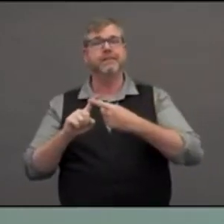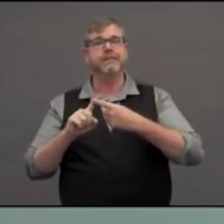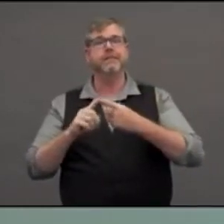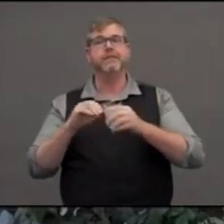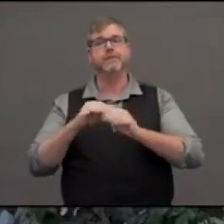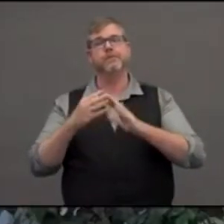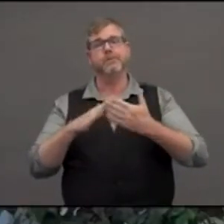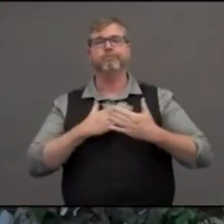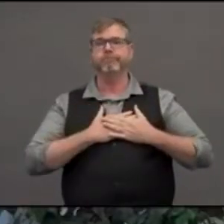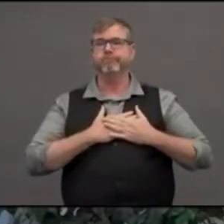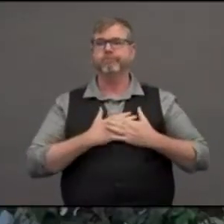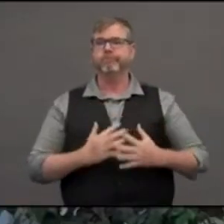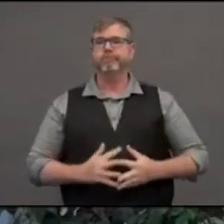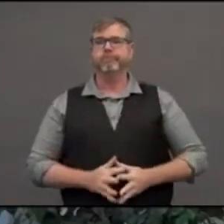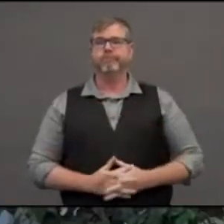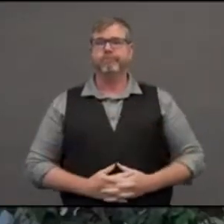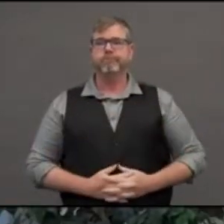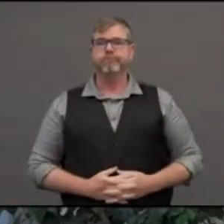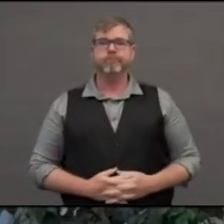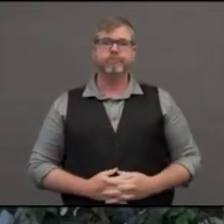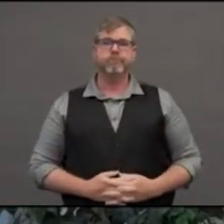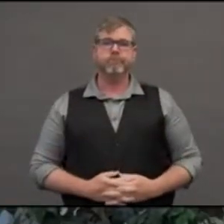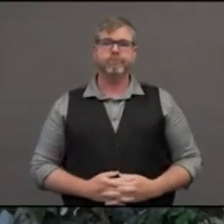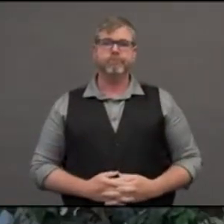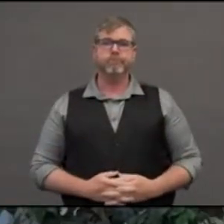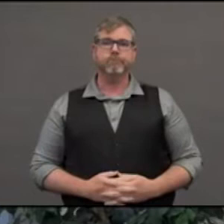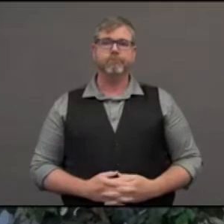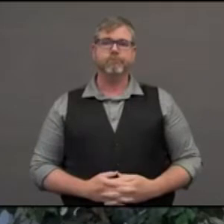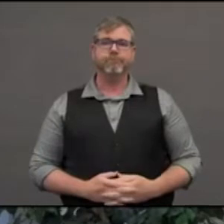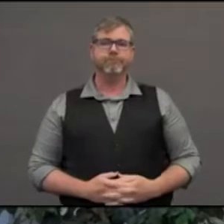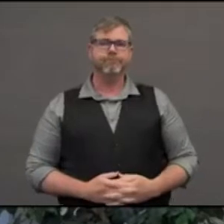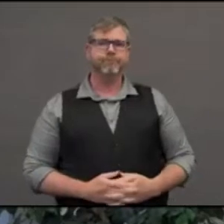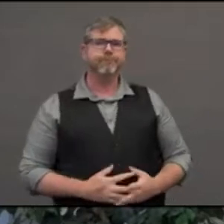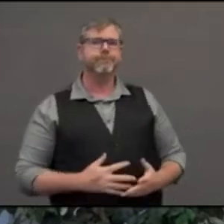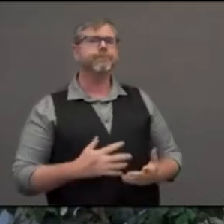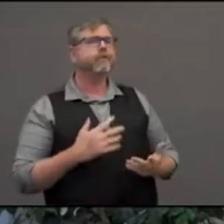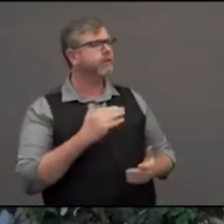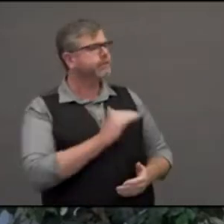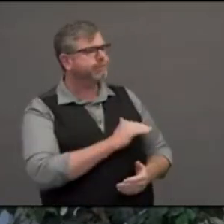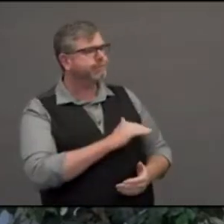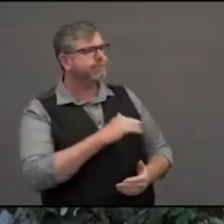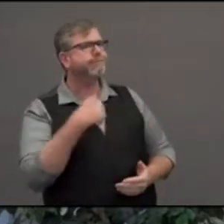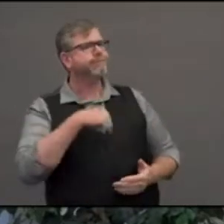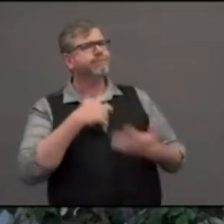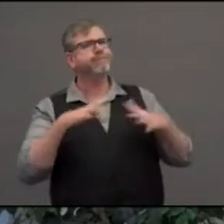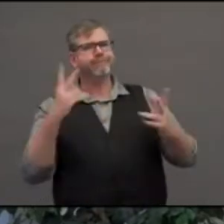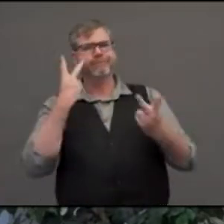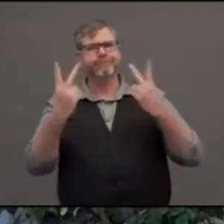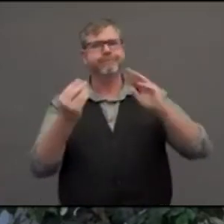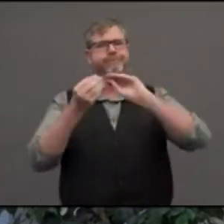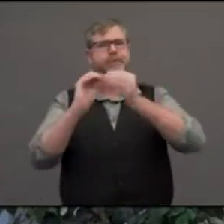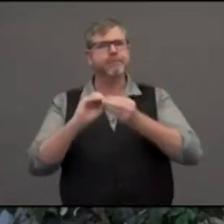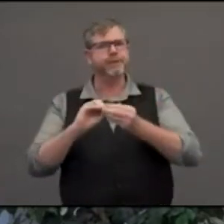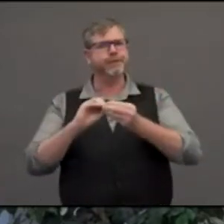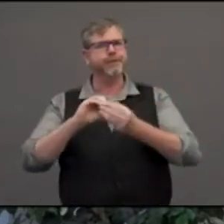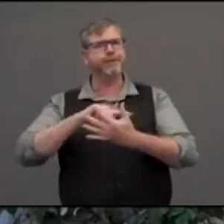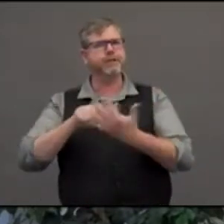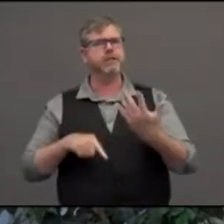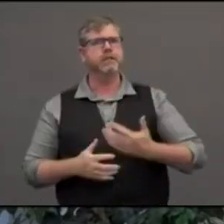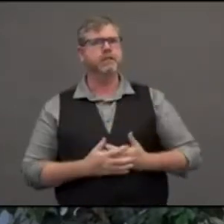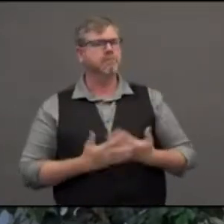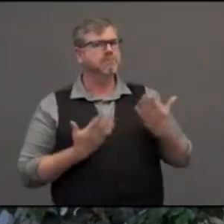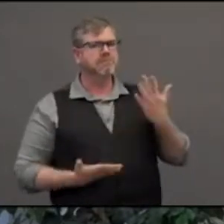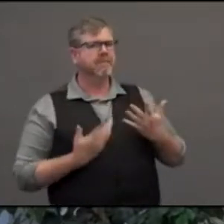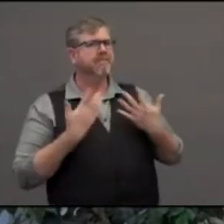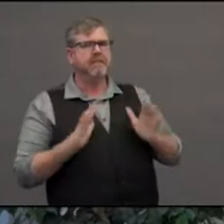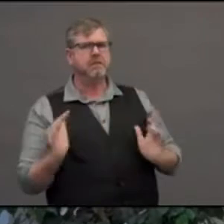Now, Dr. Marty, we see these numbers, we hear these numbers, we might even know people in our